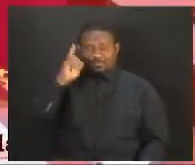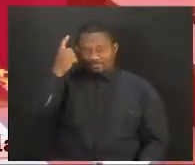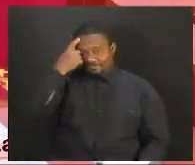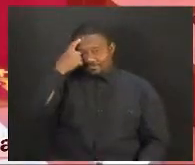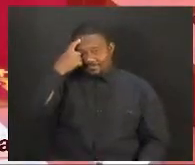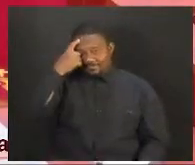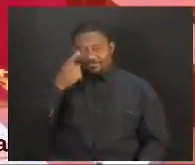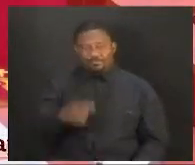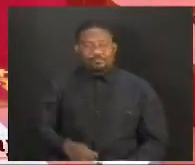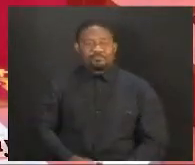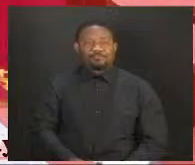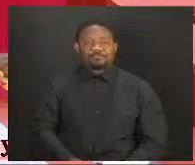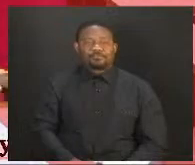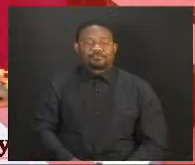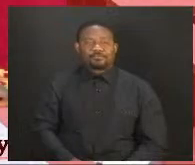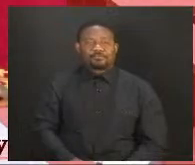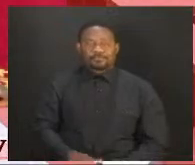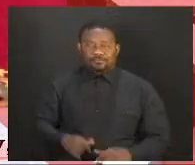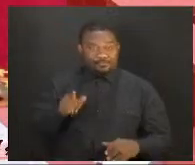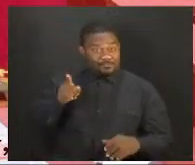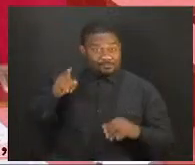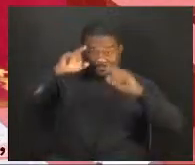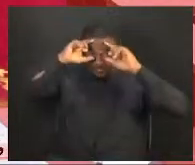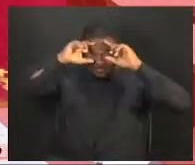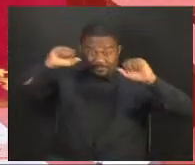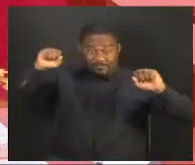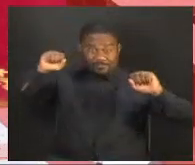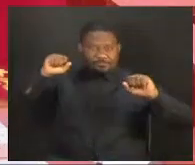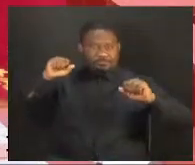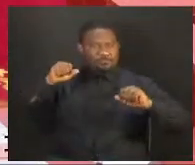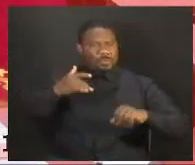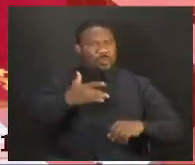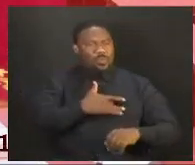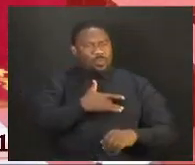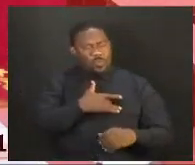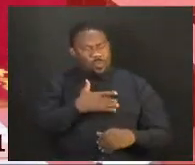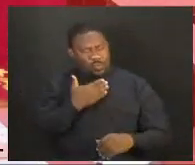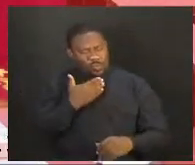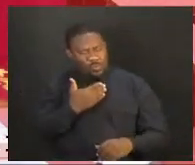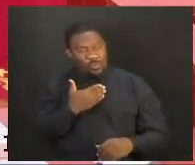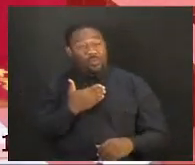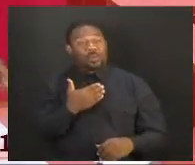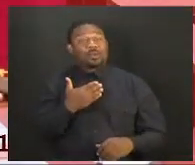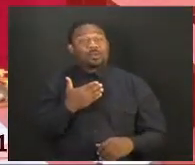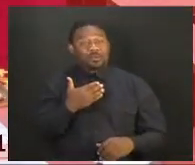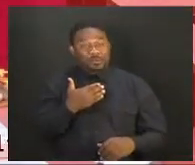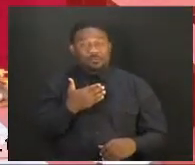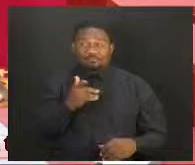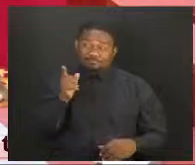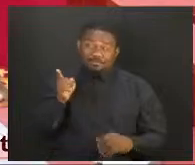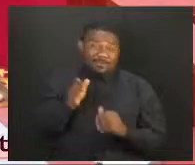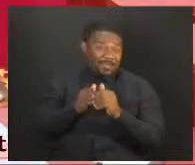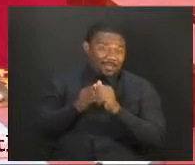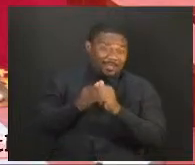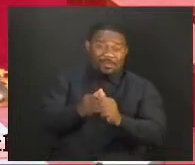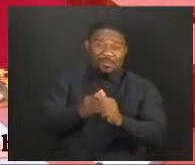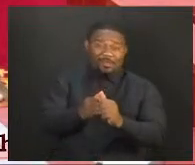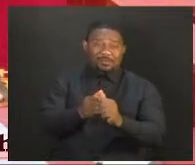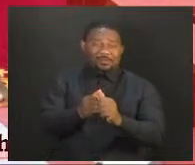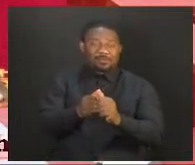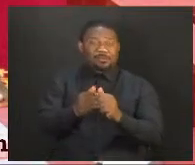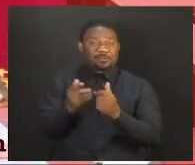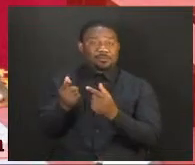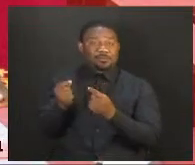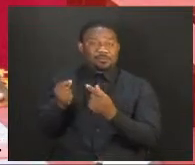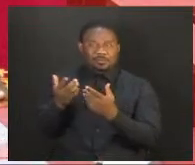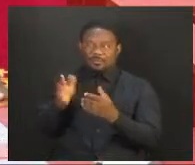Mr. Speaker, His Excellency the President appreciates this and has led the charge by